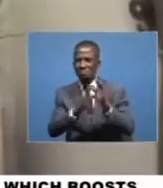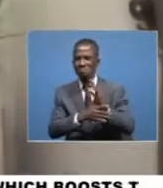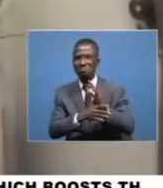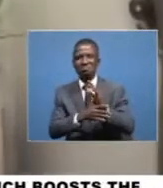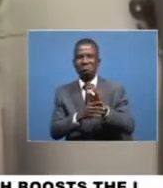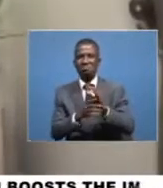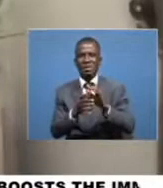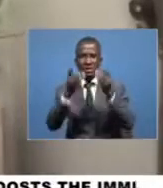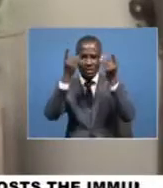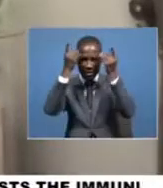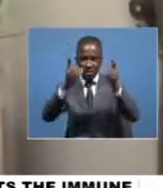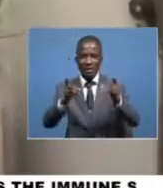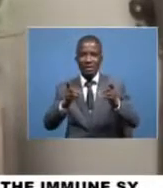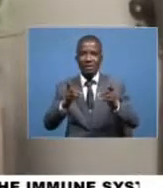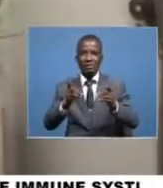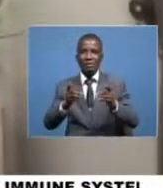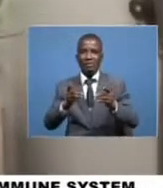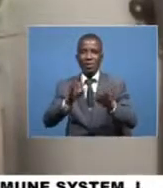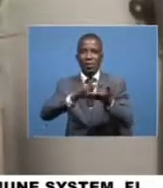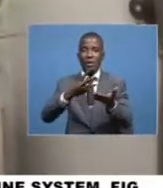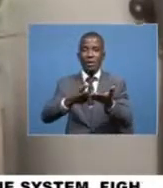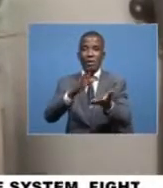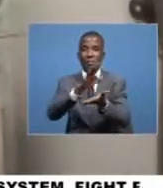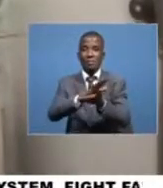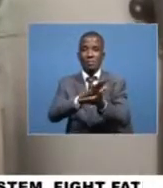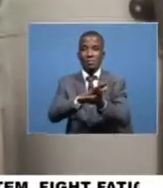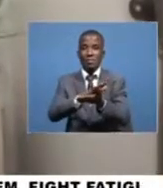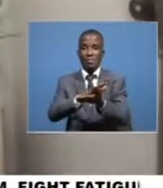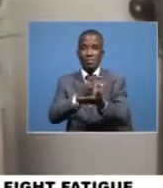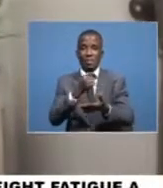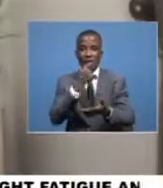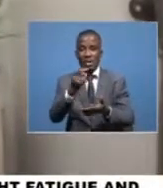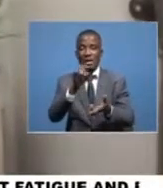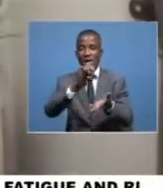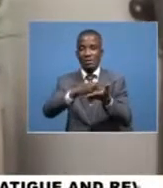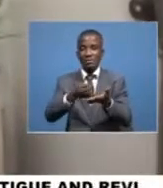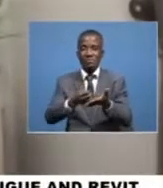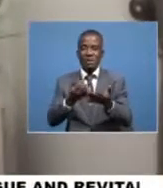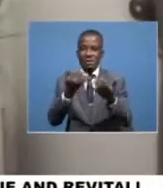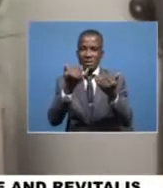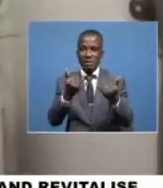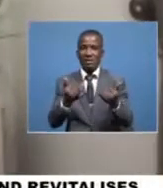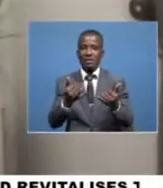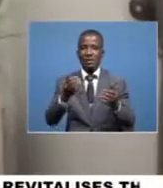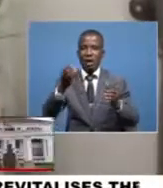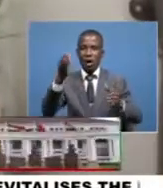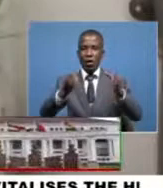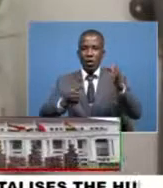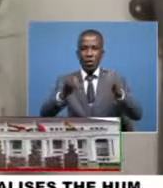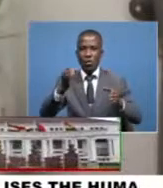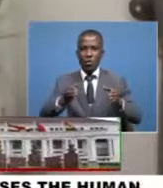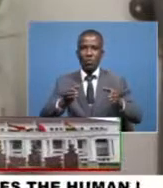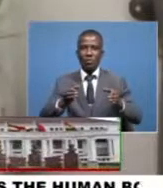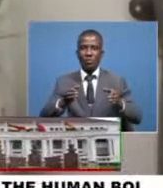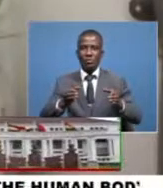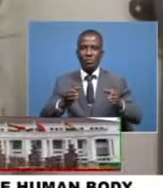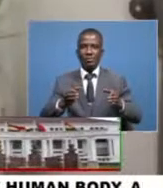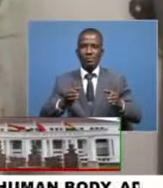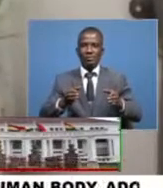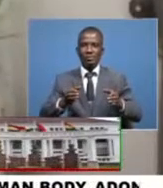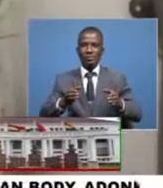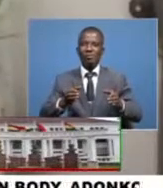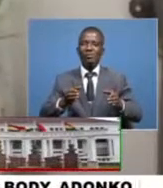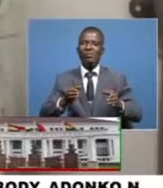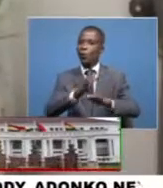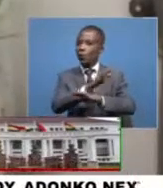then decide to put in that witness statement as hearsay evidence. So in a nutshell, the Supreme Court has overruled the